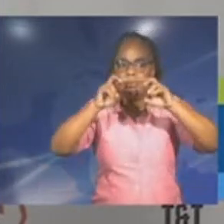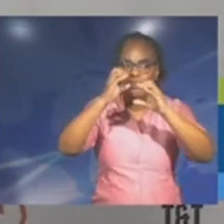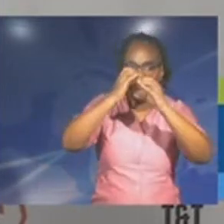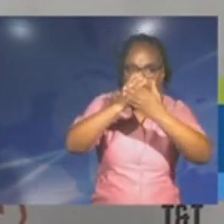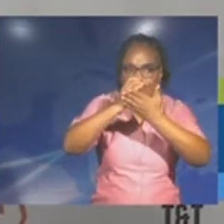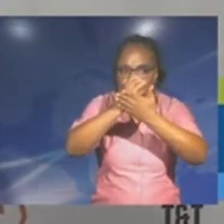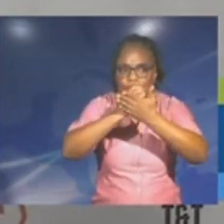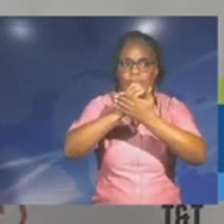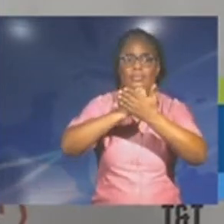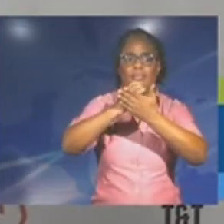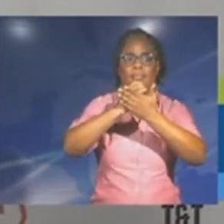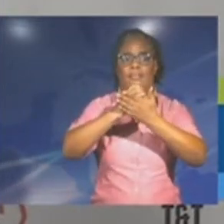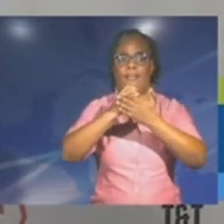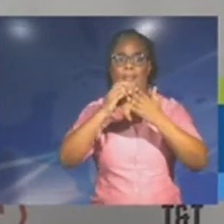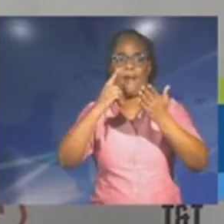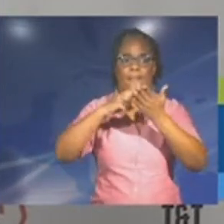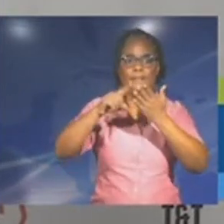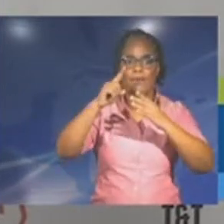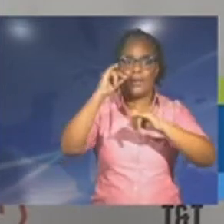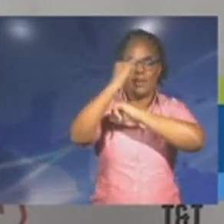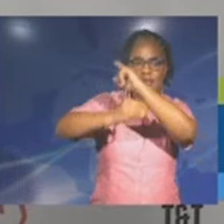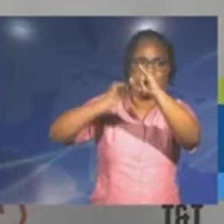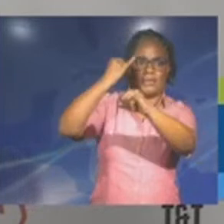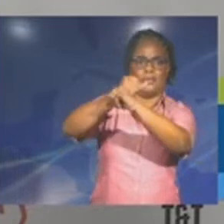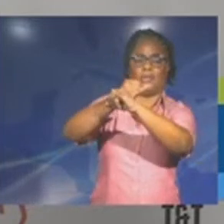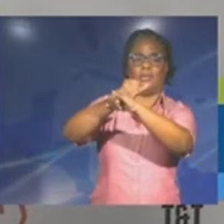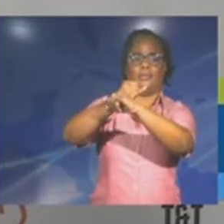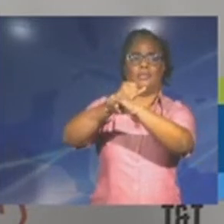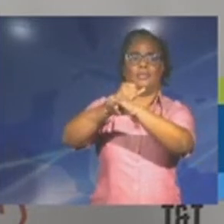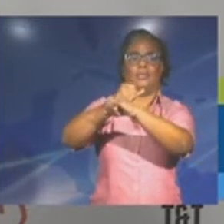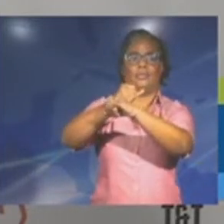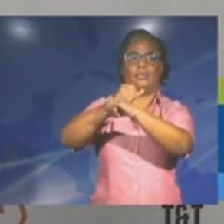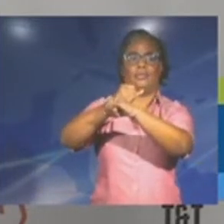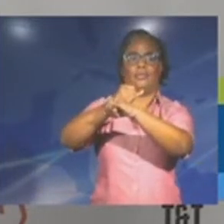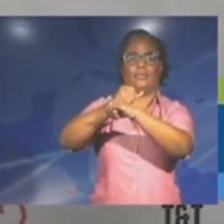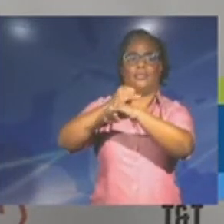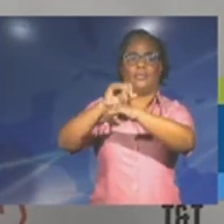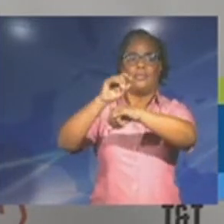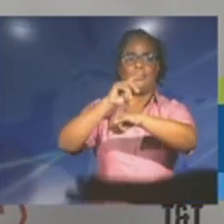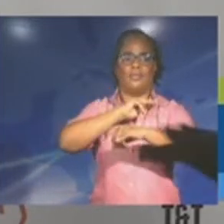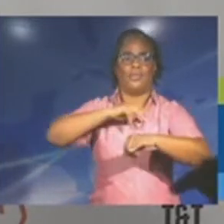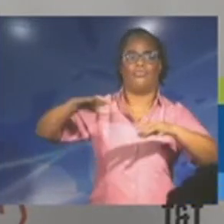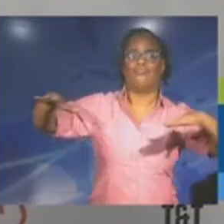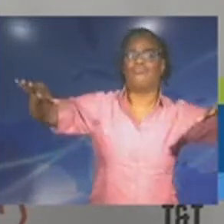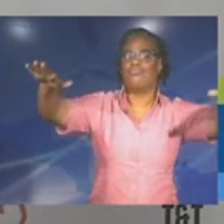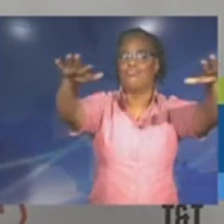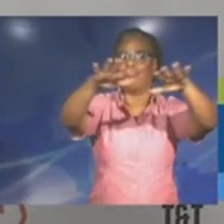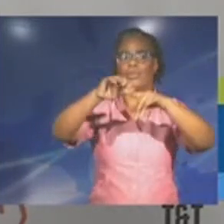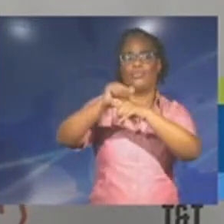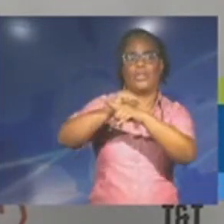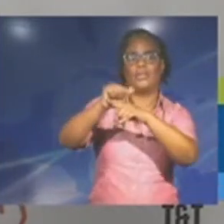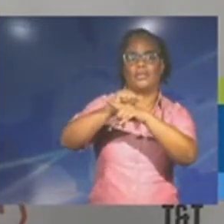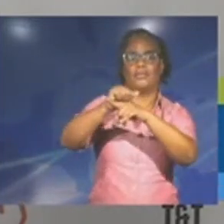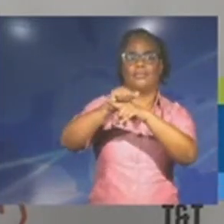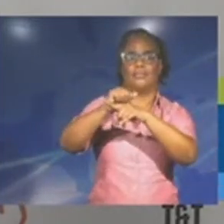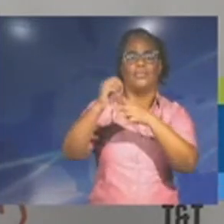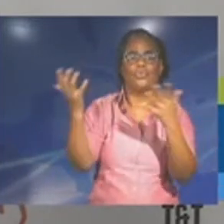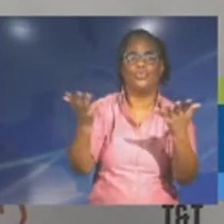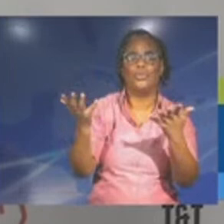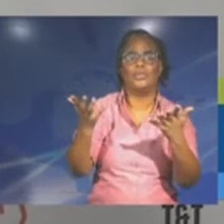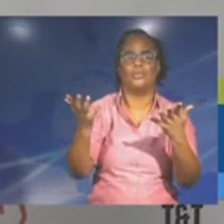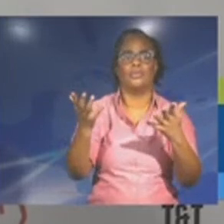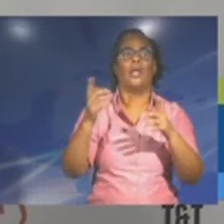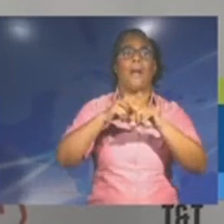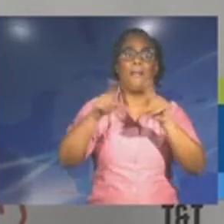international standards, best world practices, but that responsibility solely lies on the government,